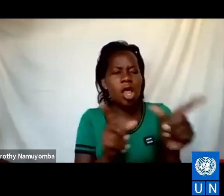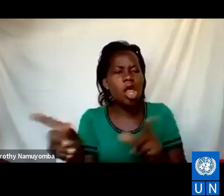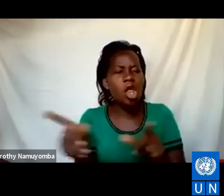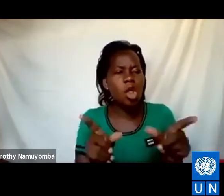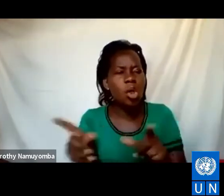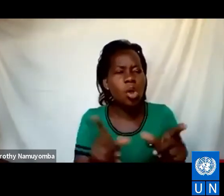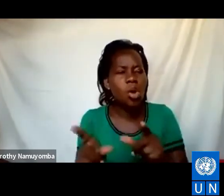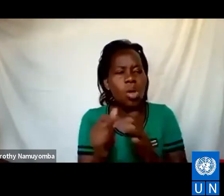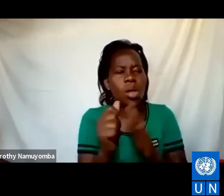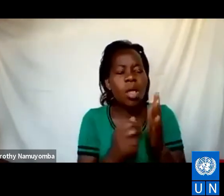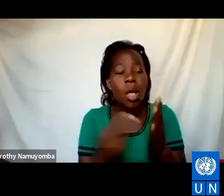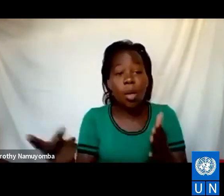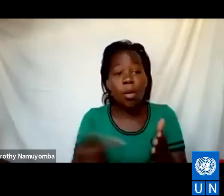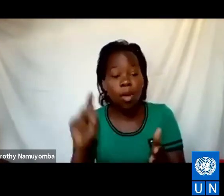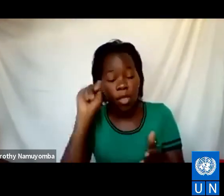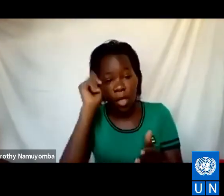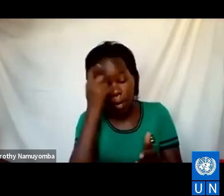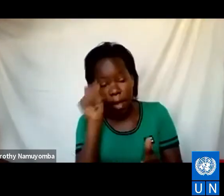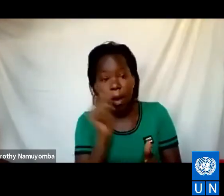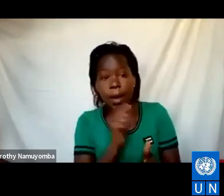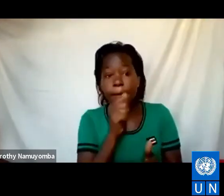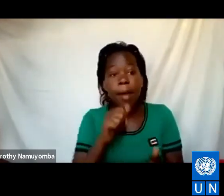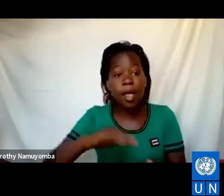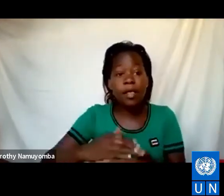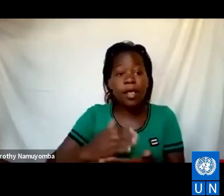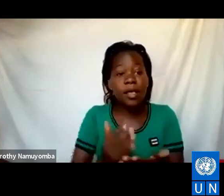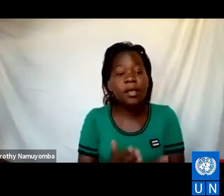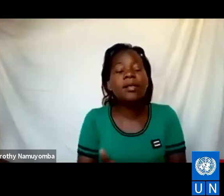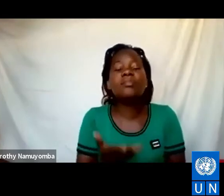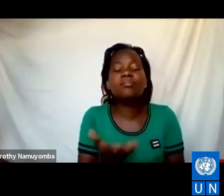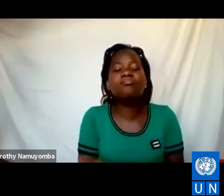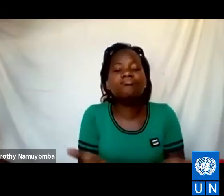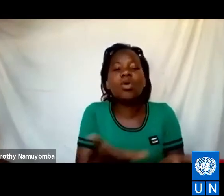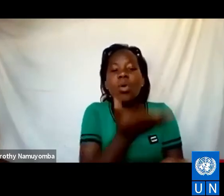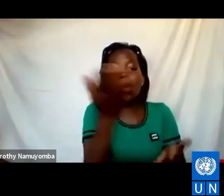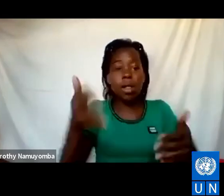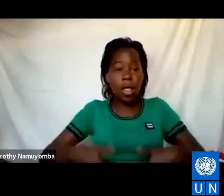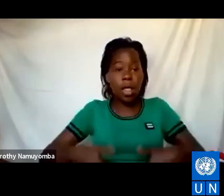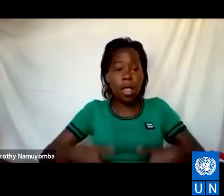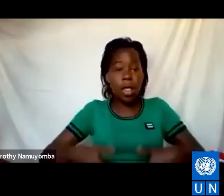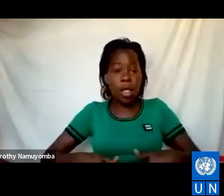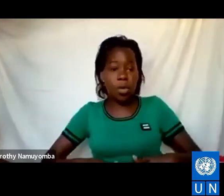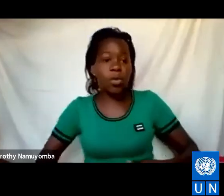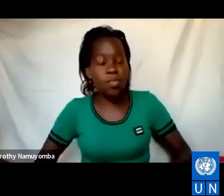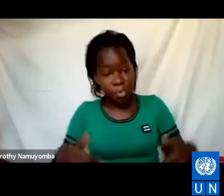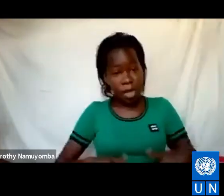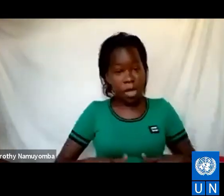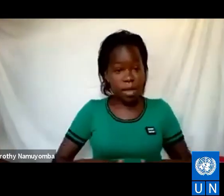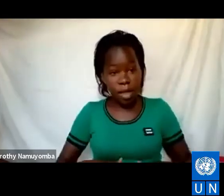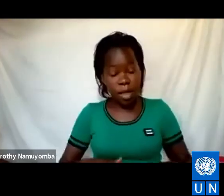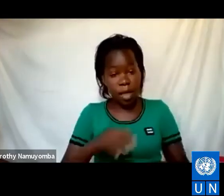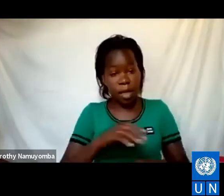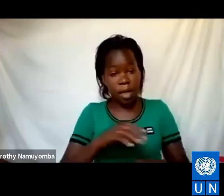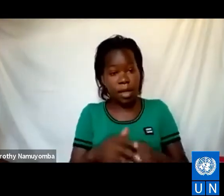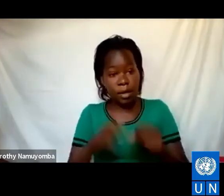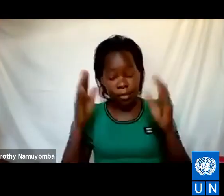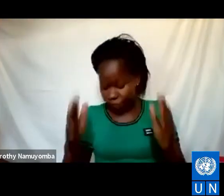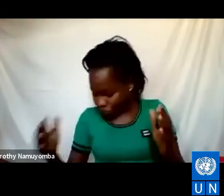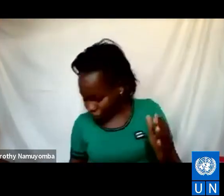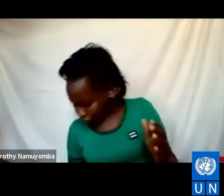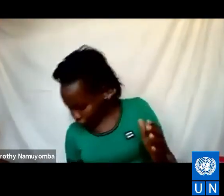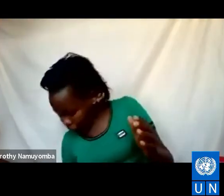and private sector, that I would encourage you youth, young entrepreneurs, as you are planning to start or you've started, go and get